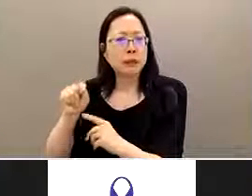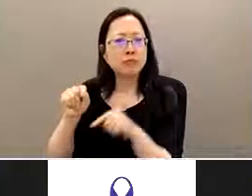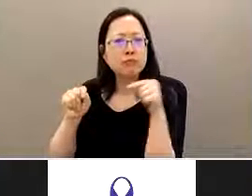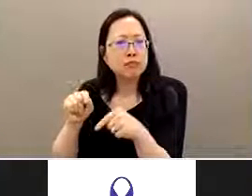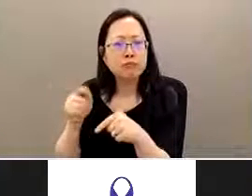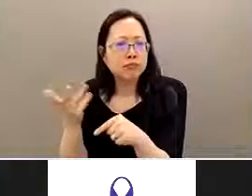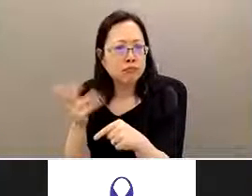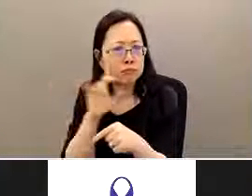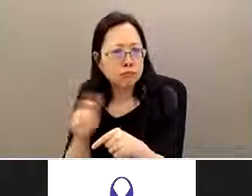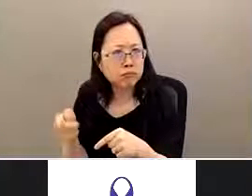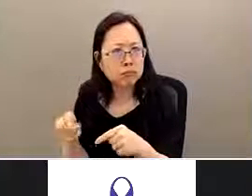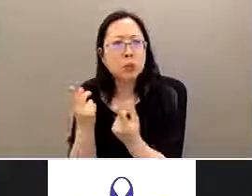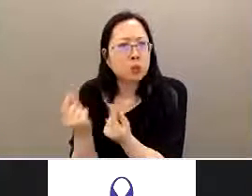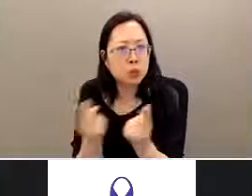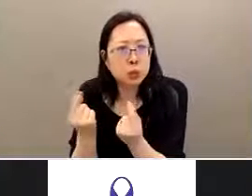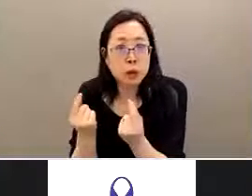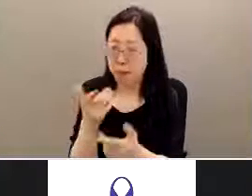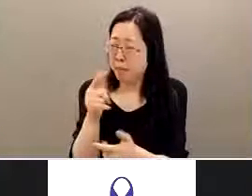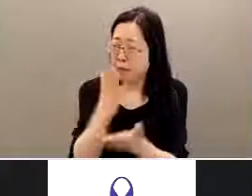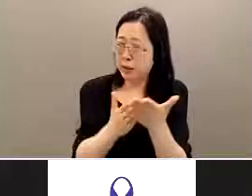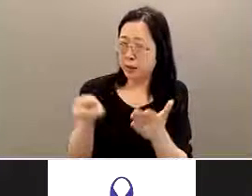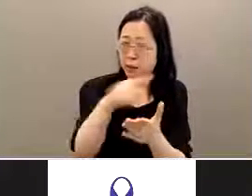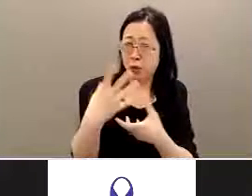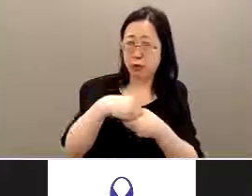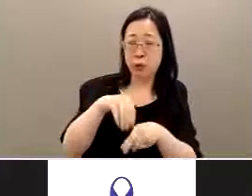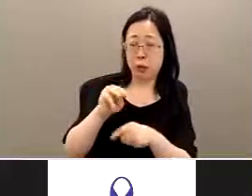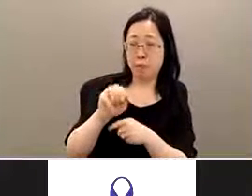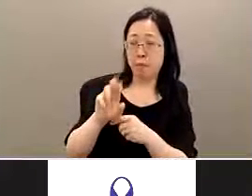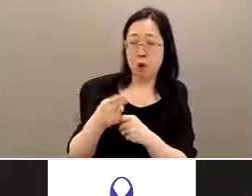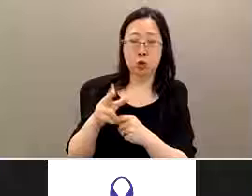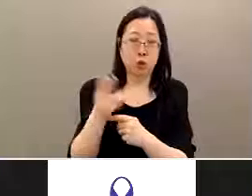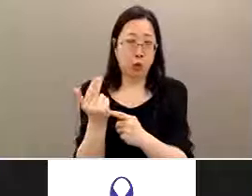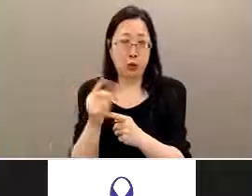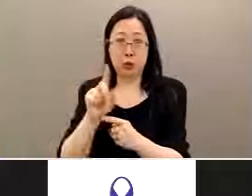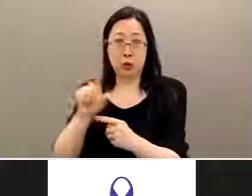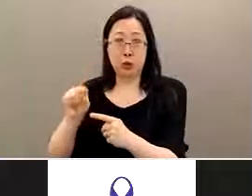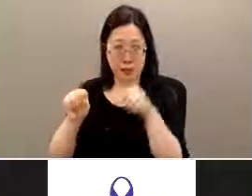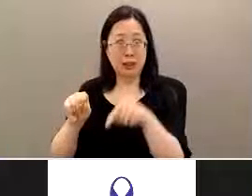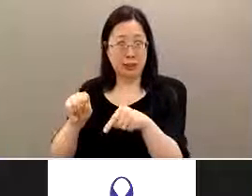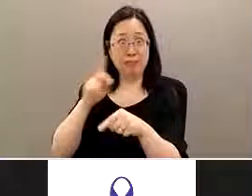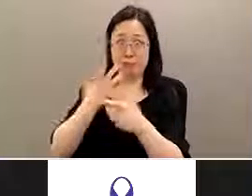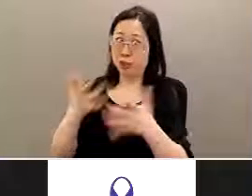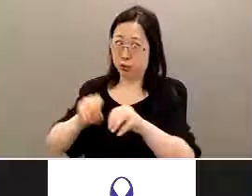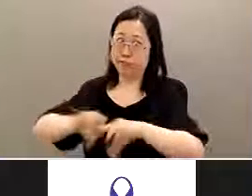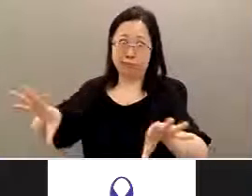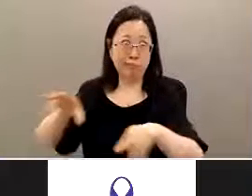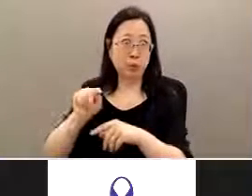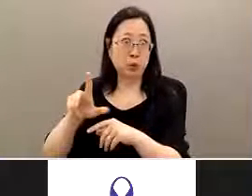at the launch of that toolkit, which took place on March 13th, 2020. Well, we all know what happened